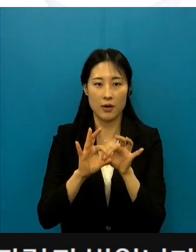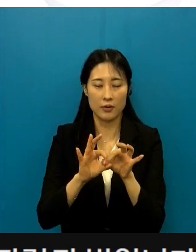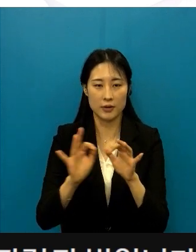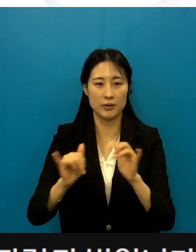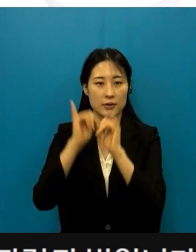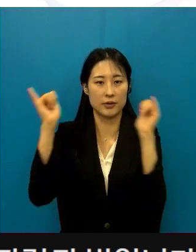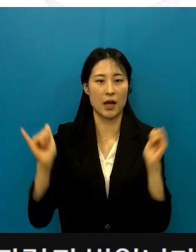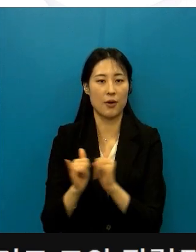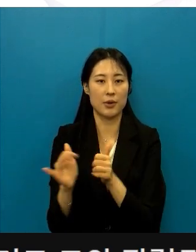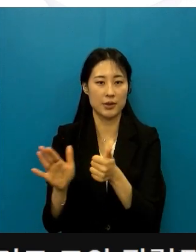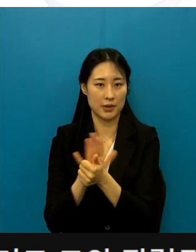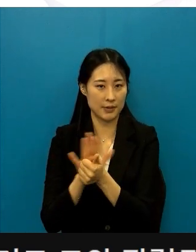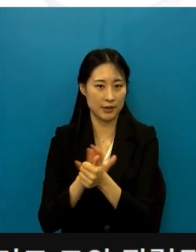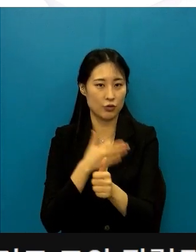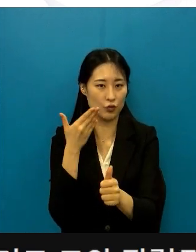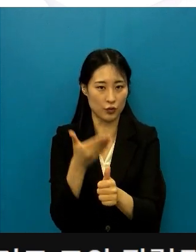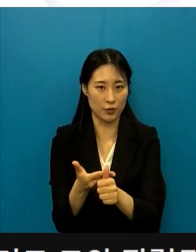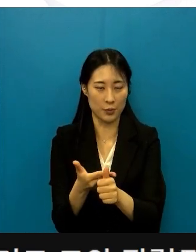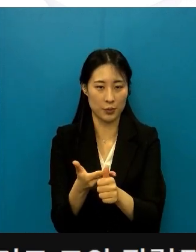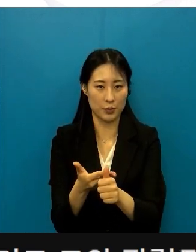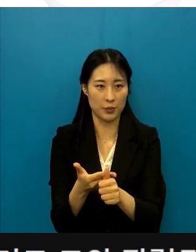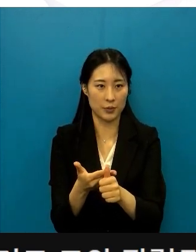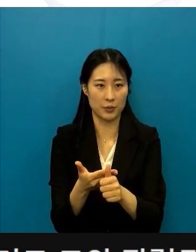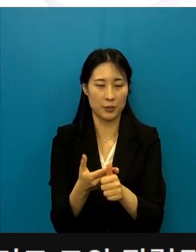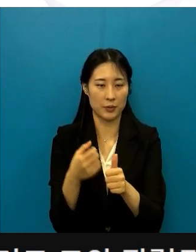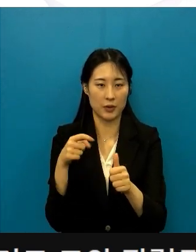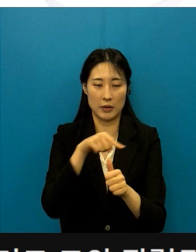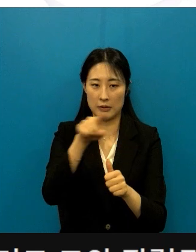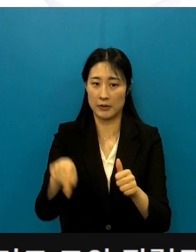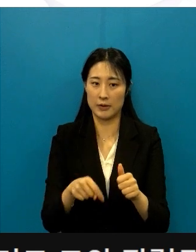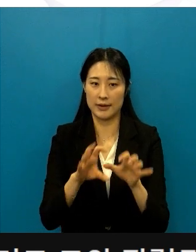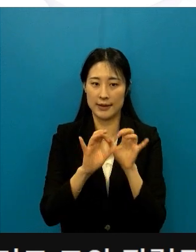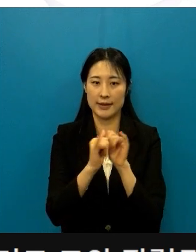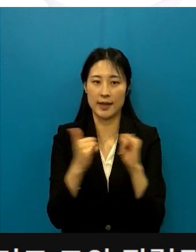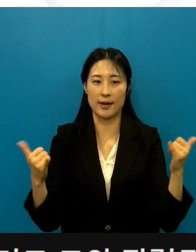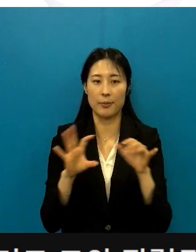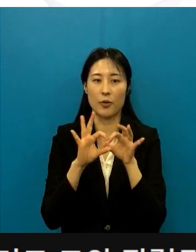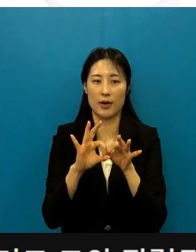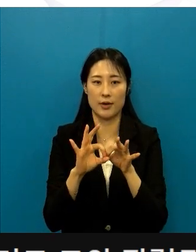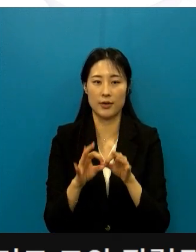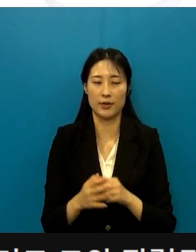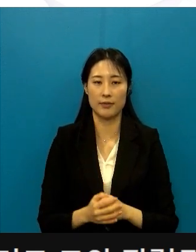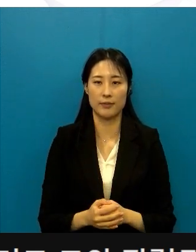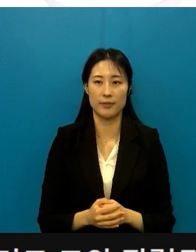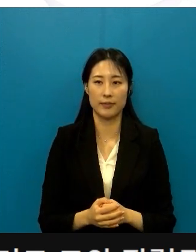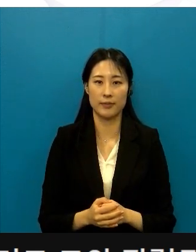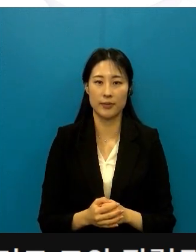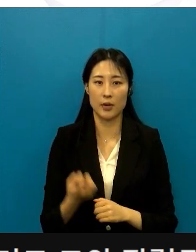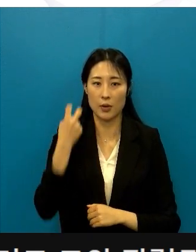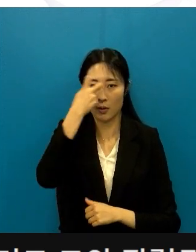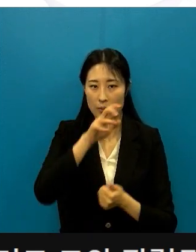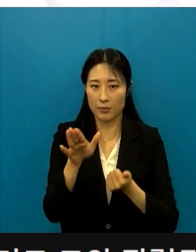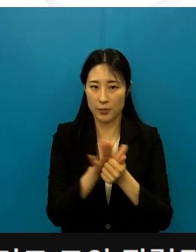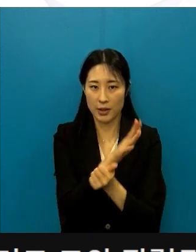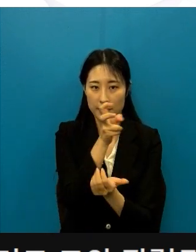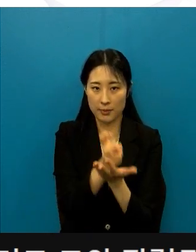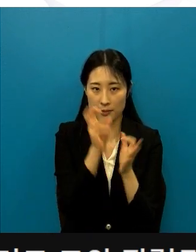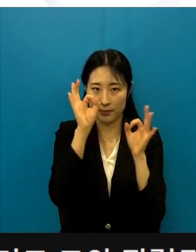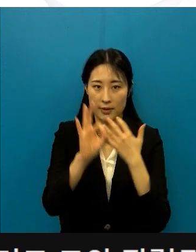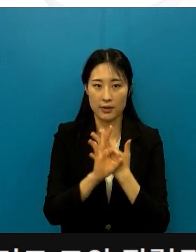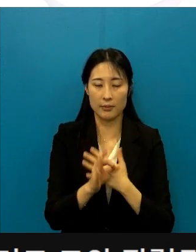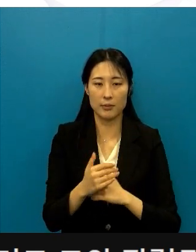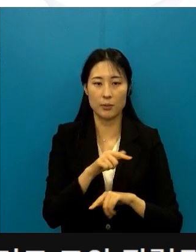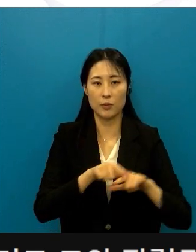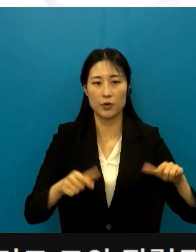of 2014 is a law relating to the care and support of adults. It has provisions